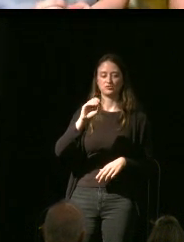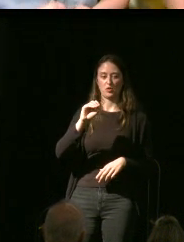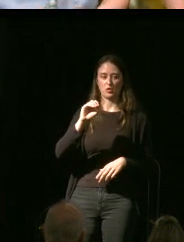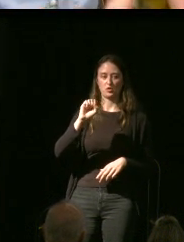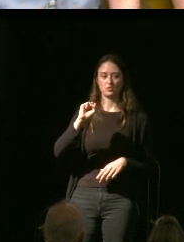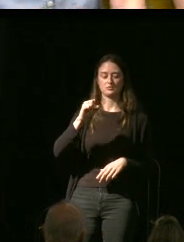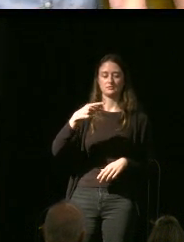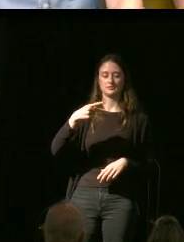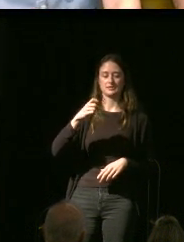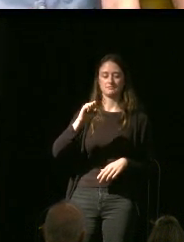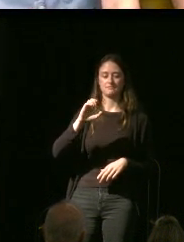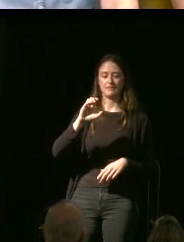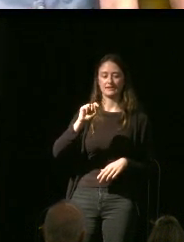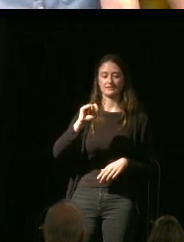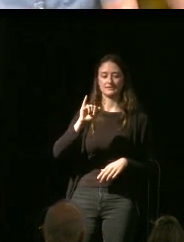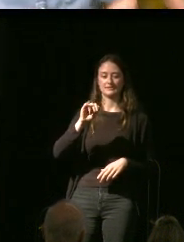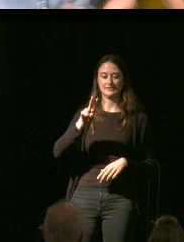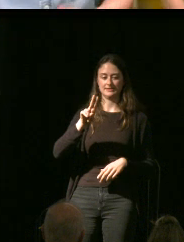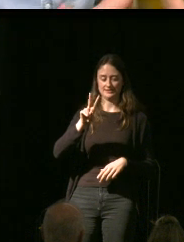at LSU.